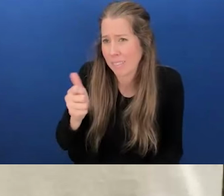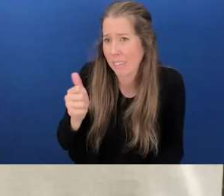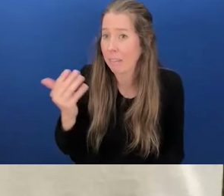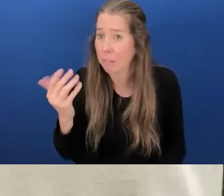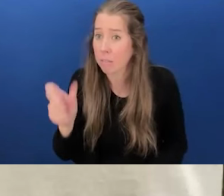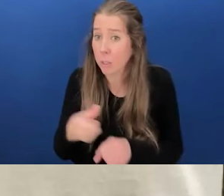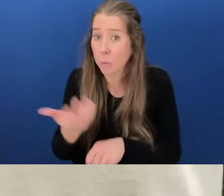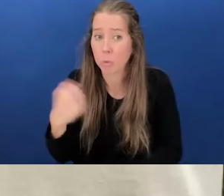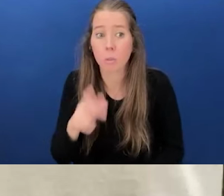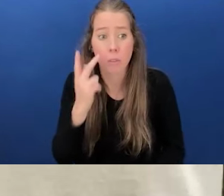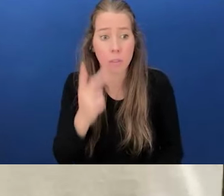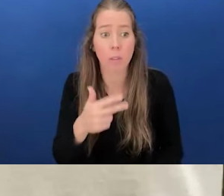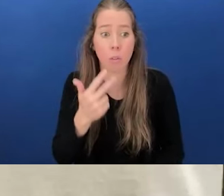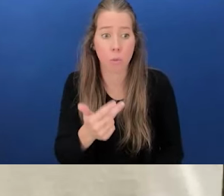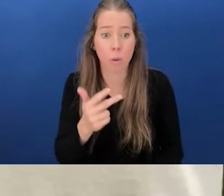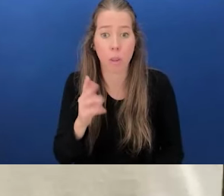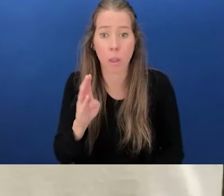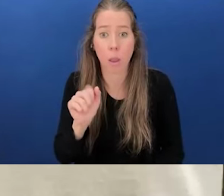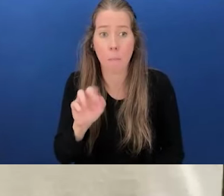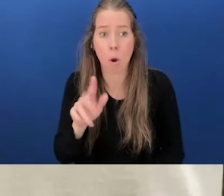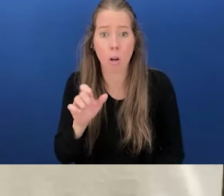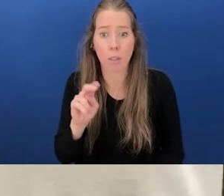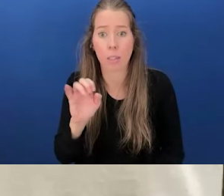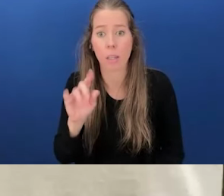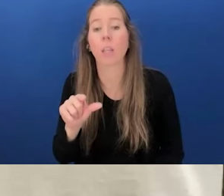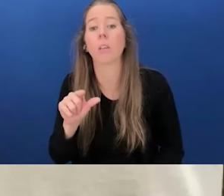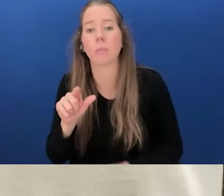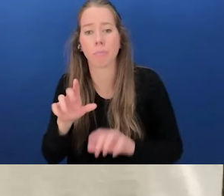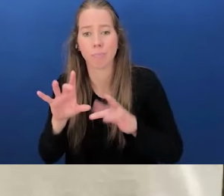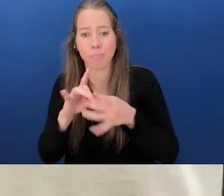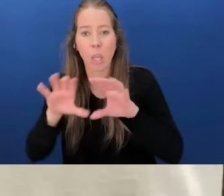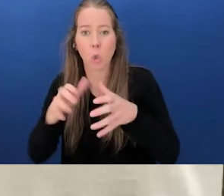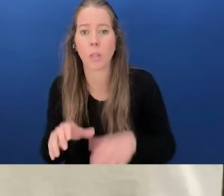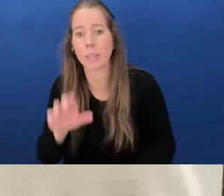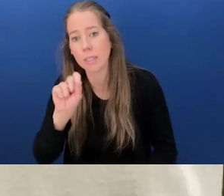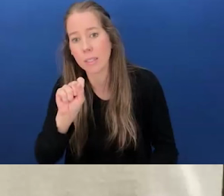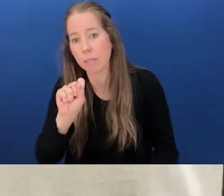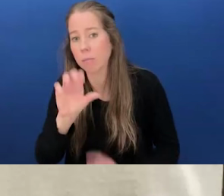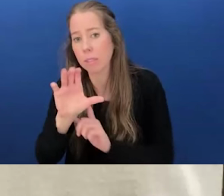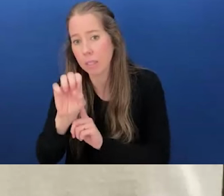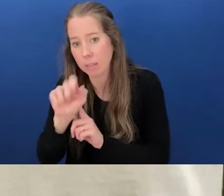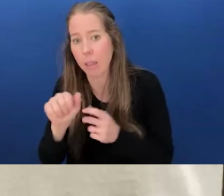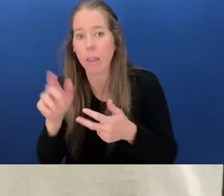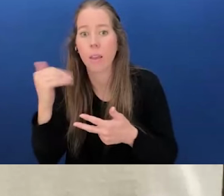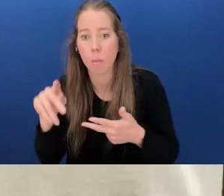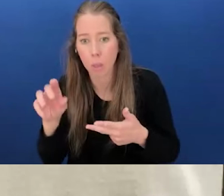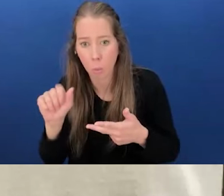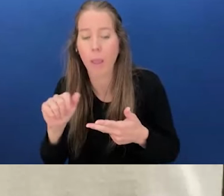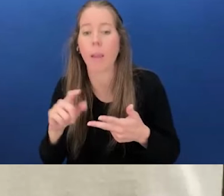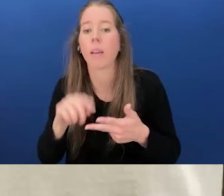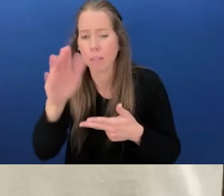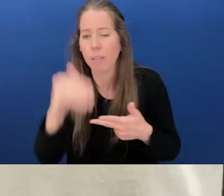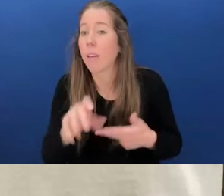there's the 3 bargaining units, CSEA, POA, and us. And it's supposed to be this idea that